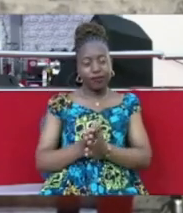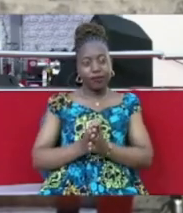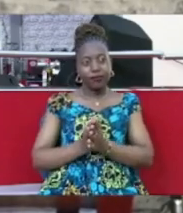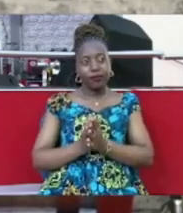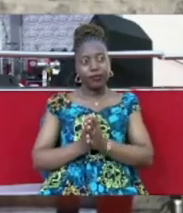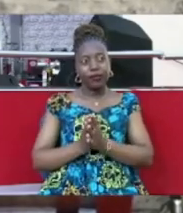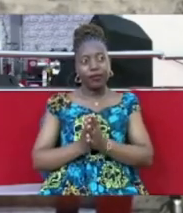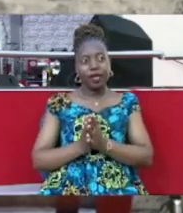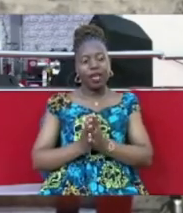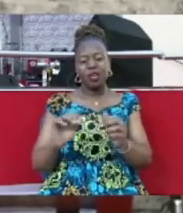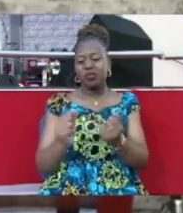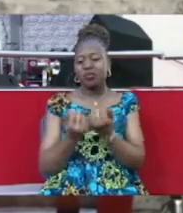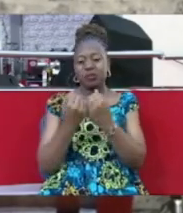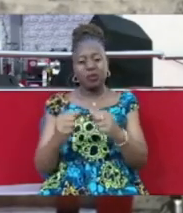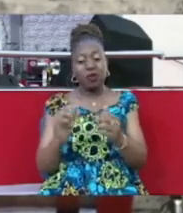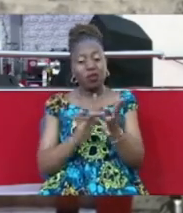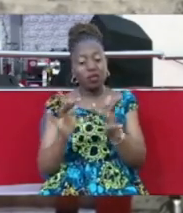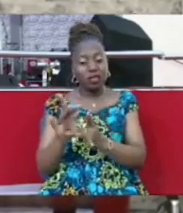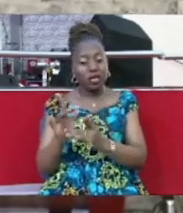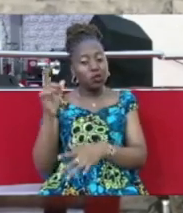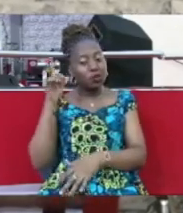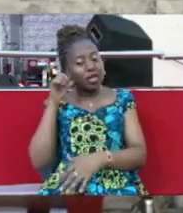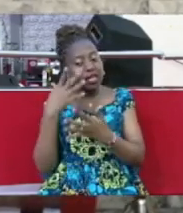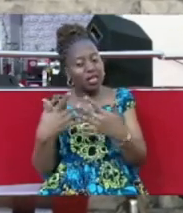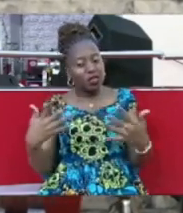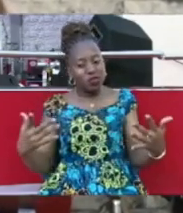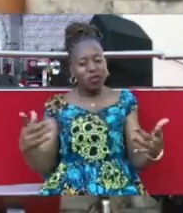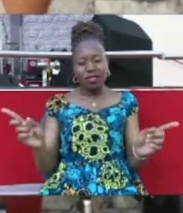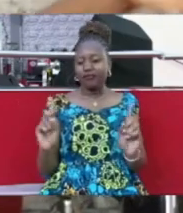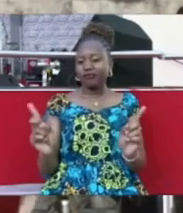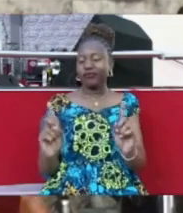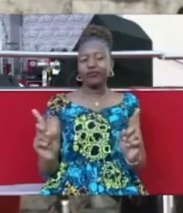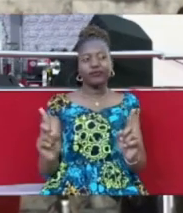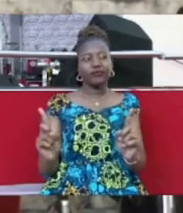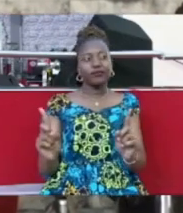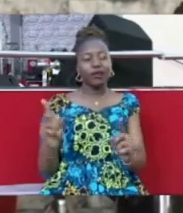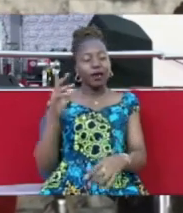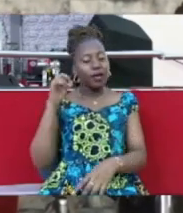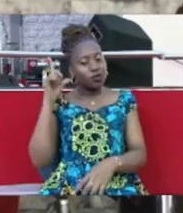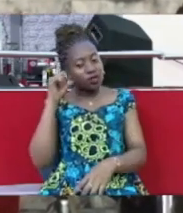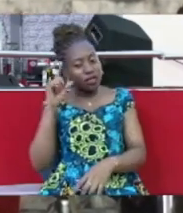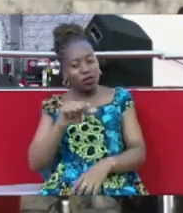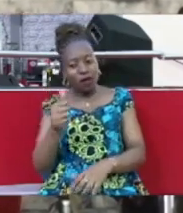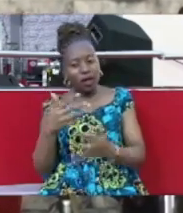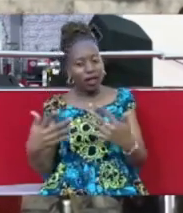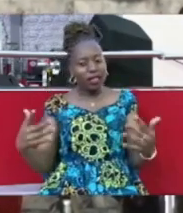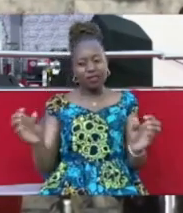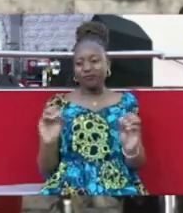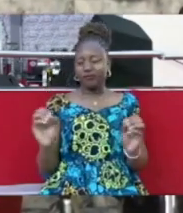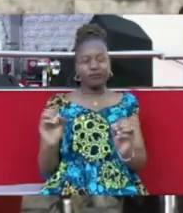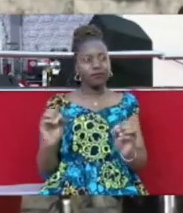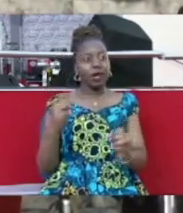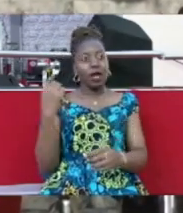He could not hear the instruments. He could not hear anything else. He was only able